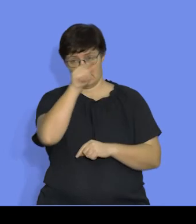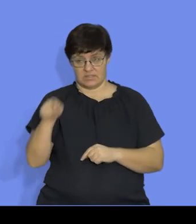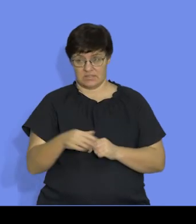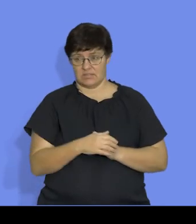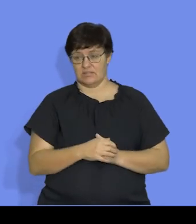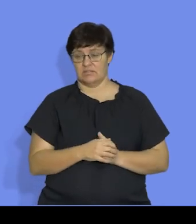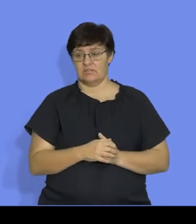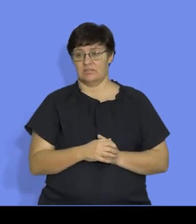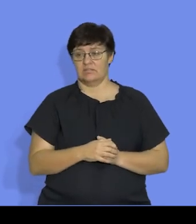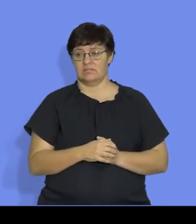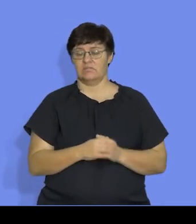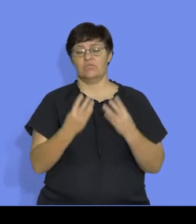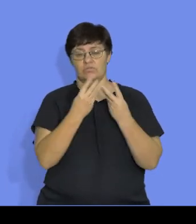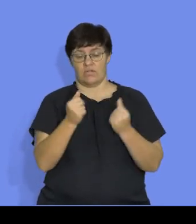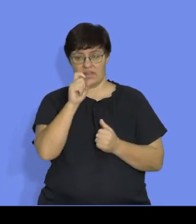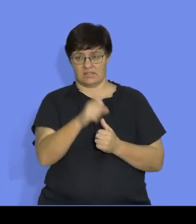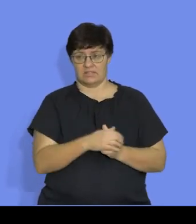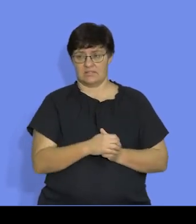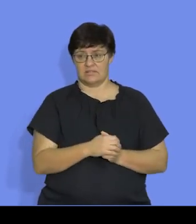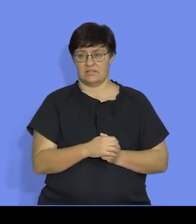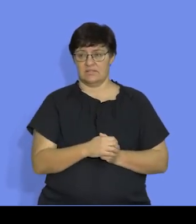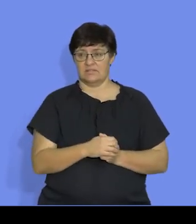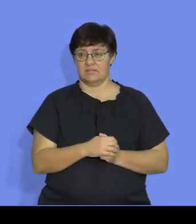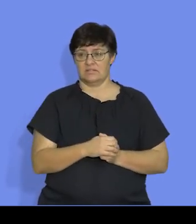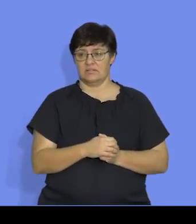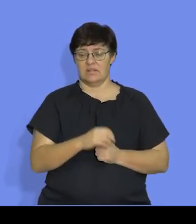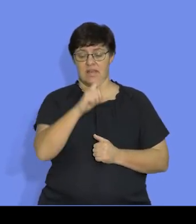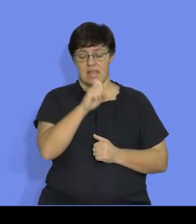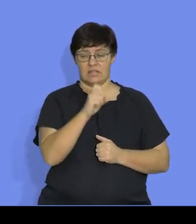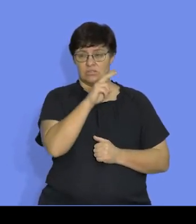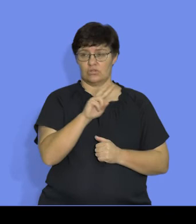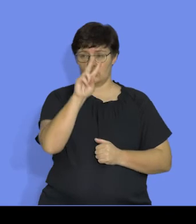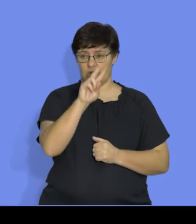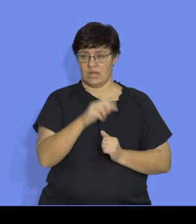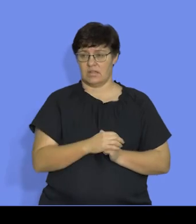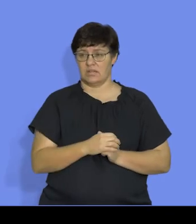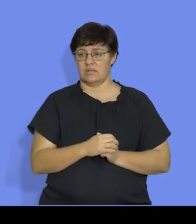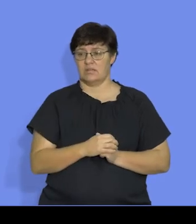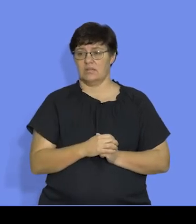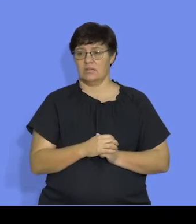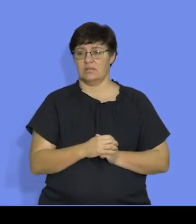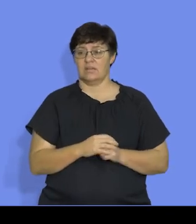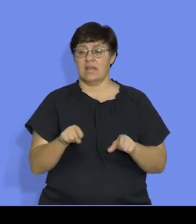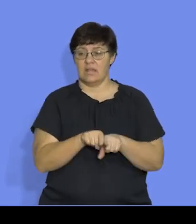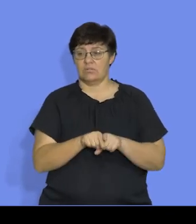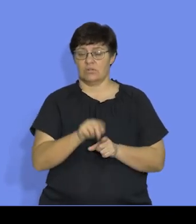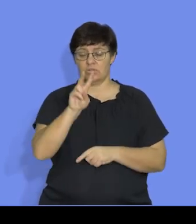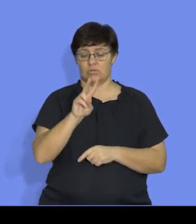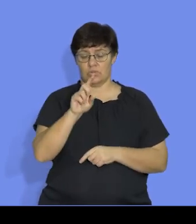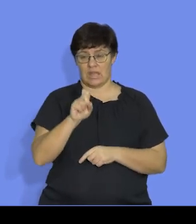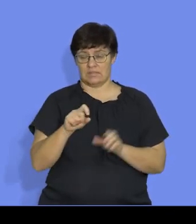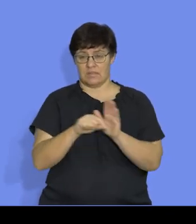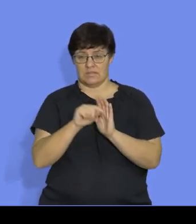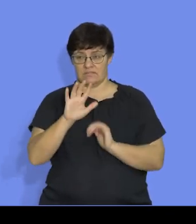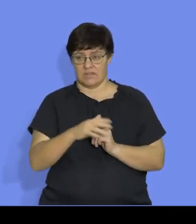here in order to solve for x. So I'm going to have x squared is equal to 2x minus